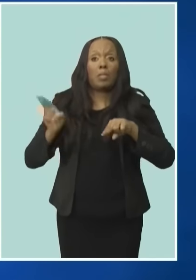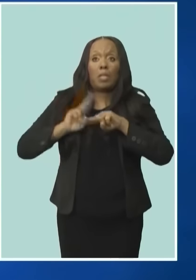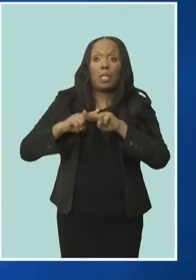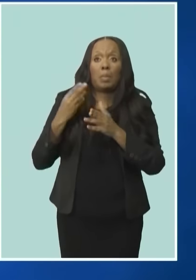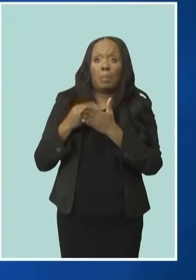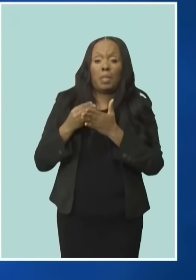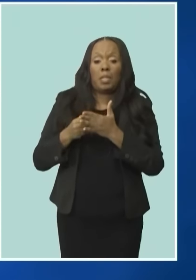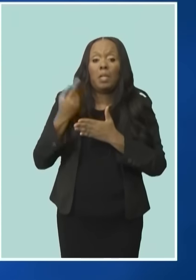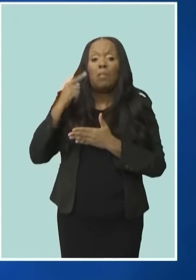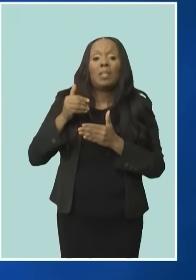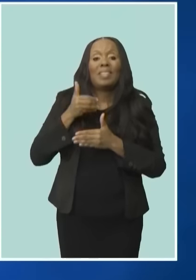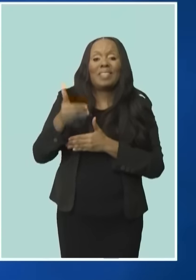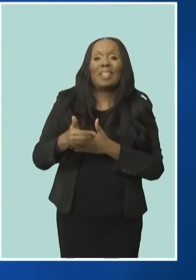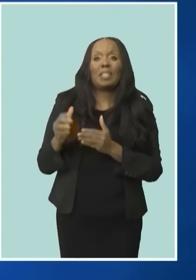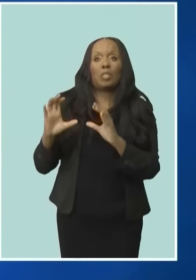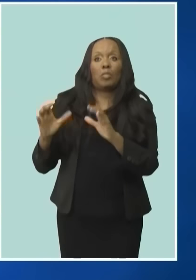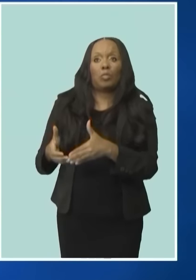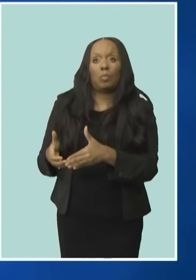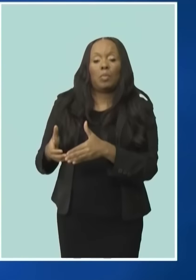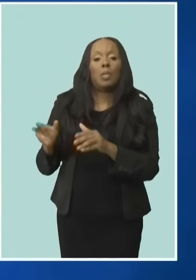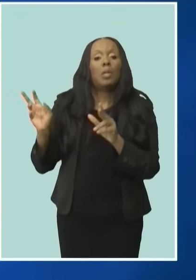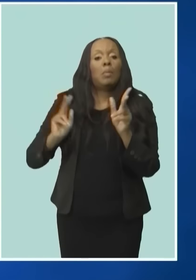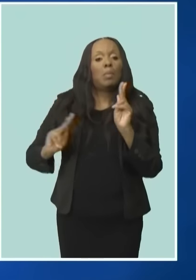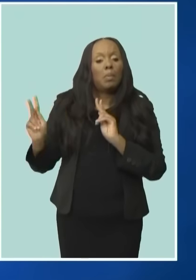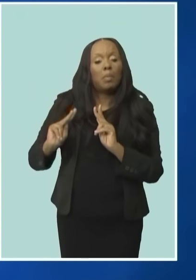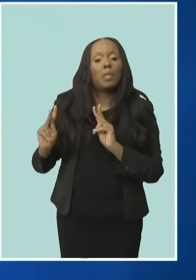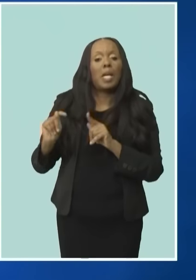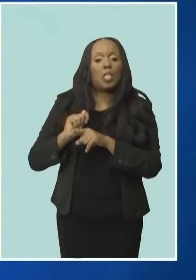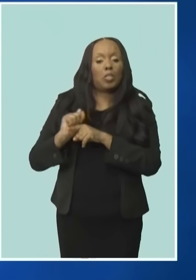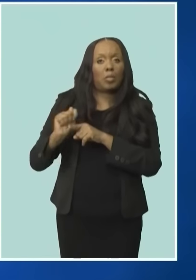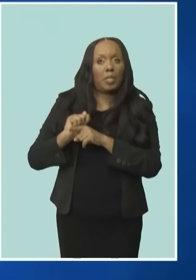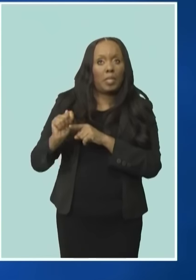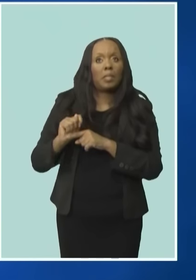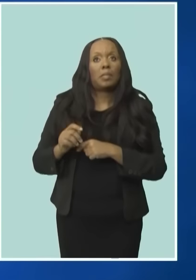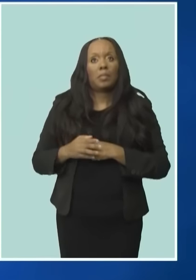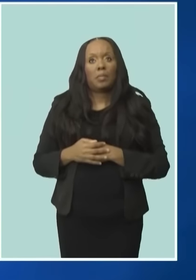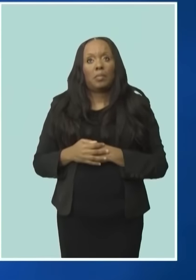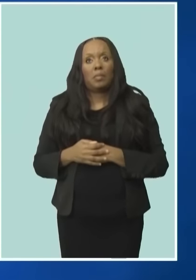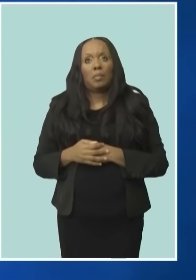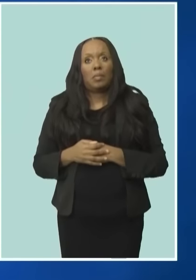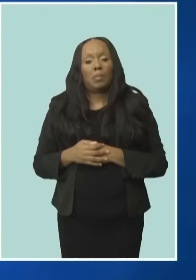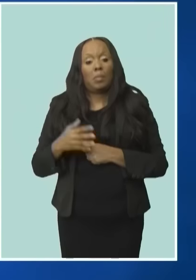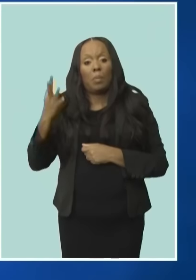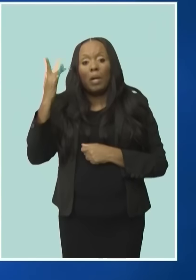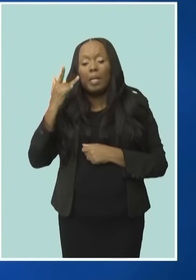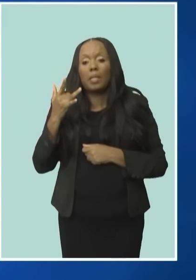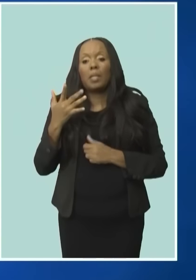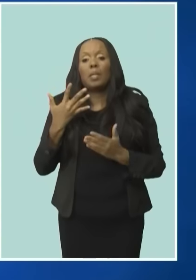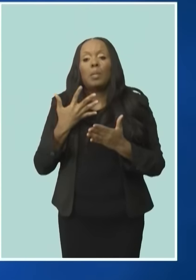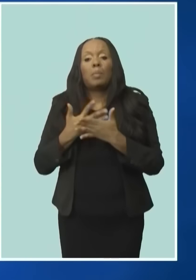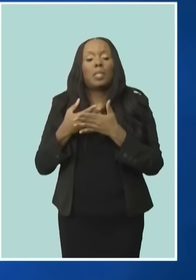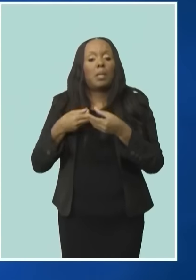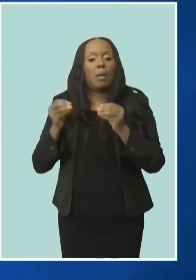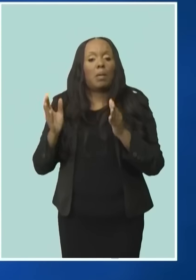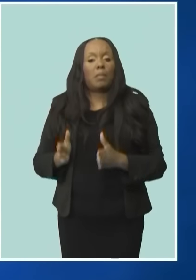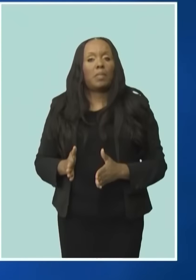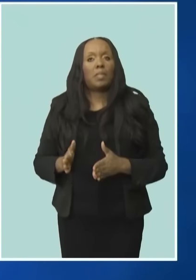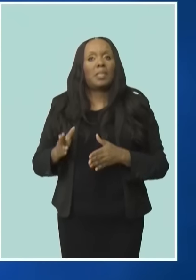the next batch of recruits. Bearing in mind, we are calling upon you to do a national duty, so we have to do our part as